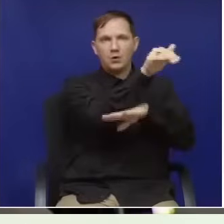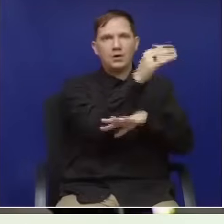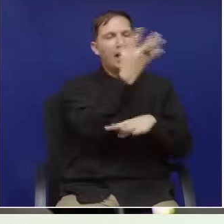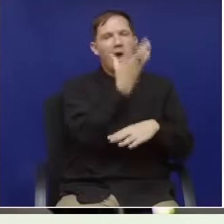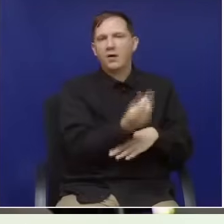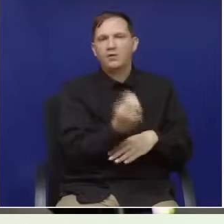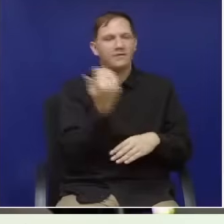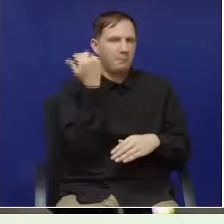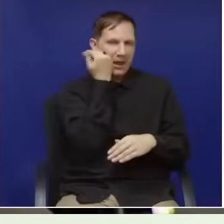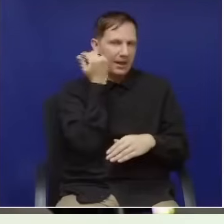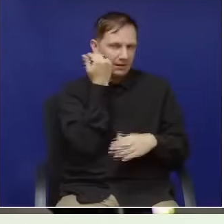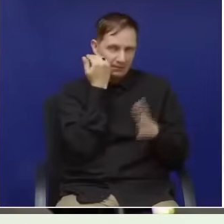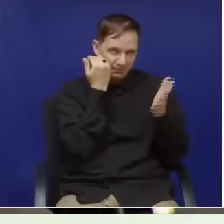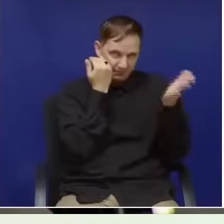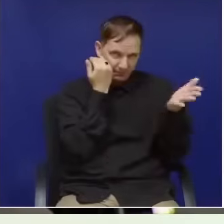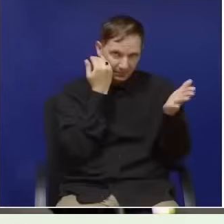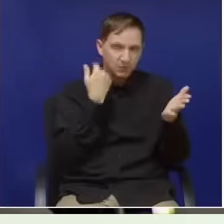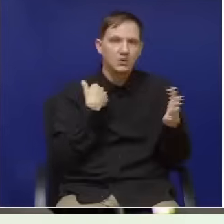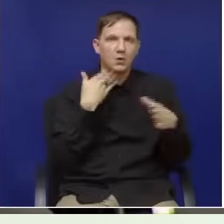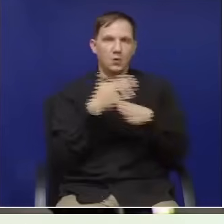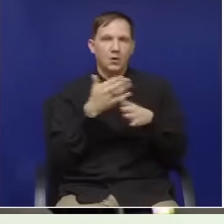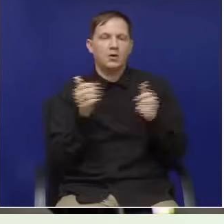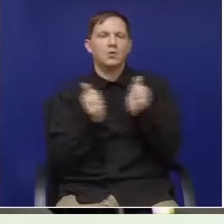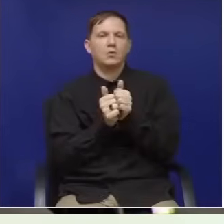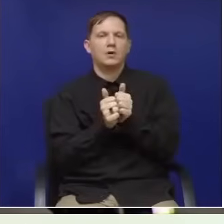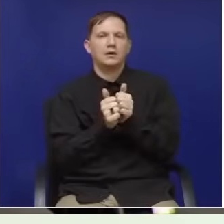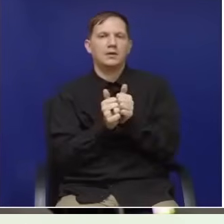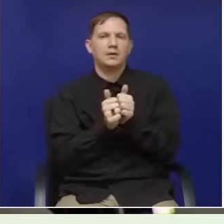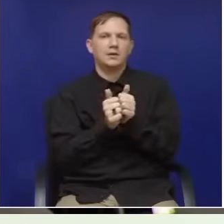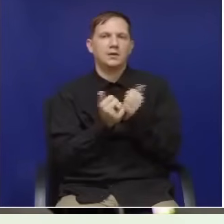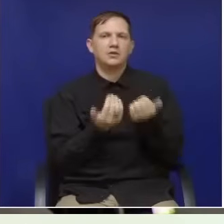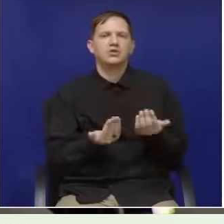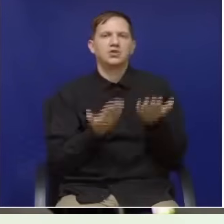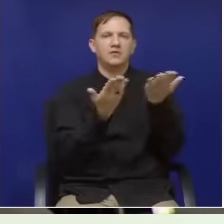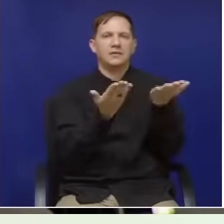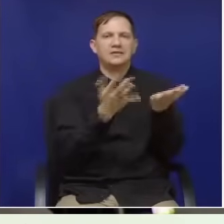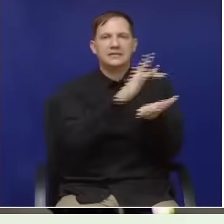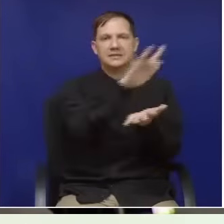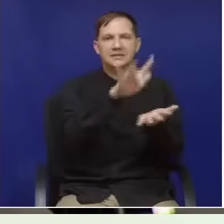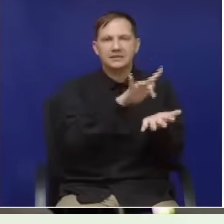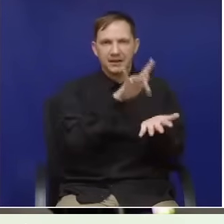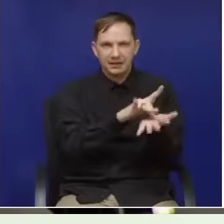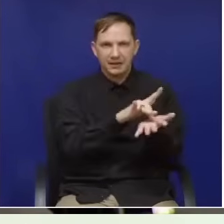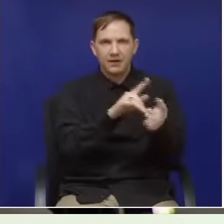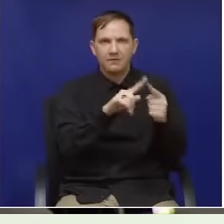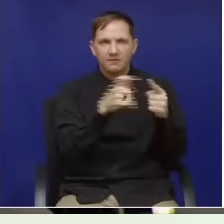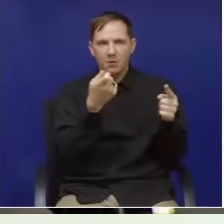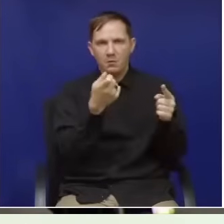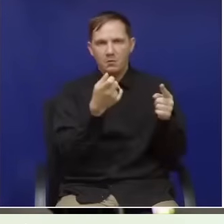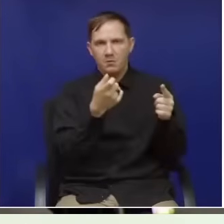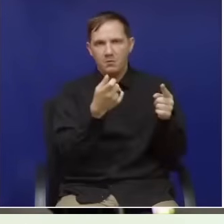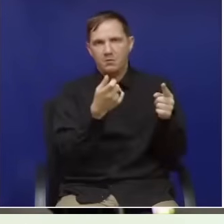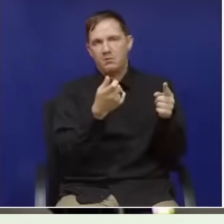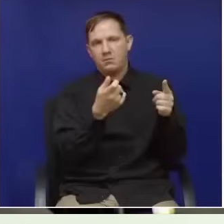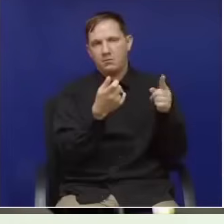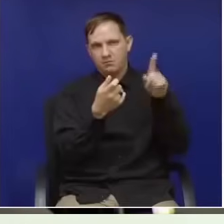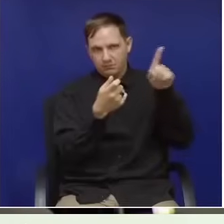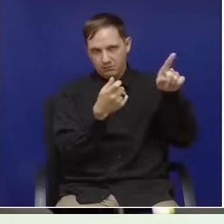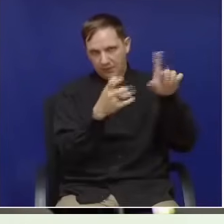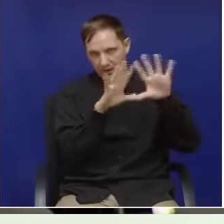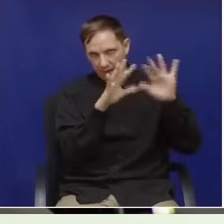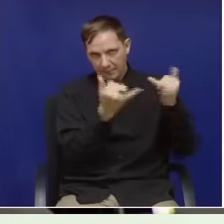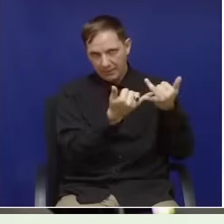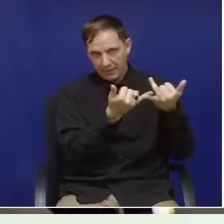bank operating there, so we're working with the service center from the provider. But in South Africa, we